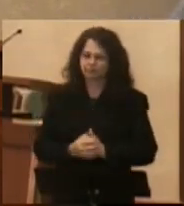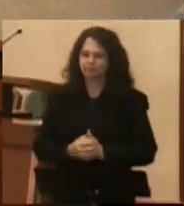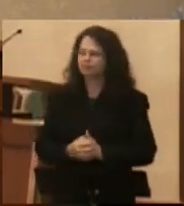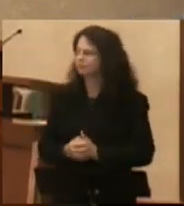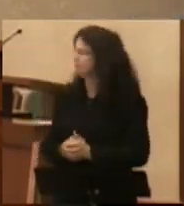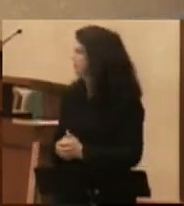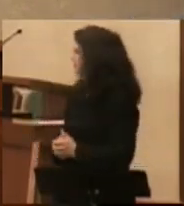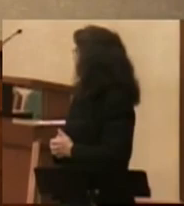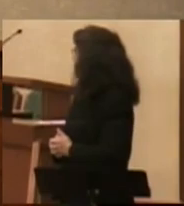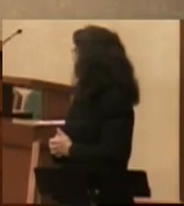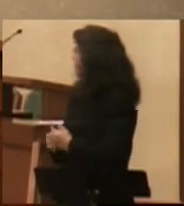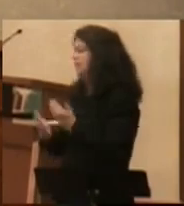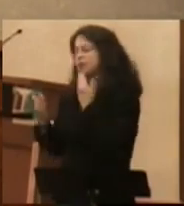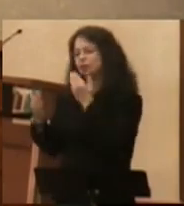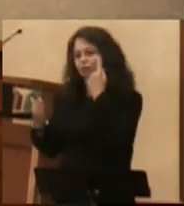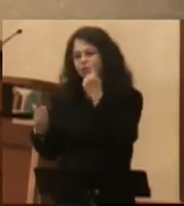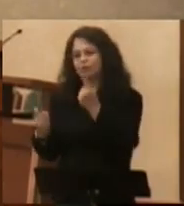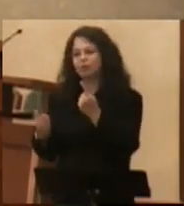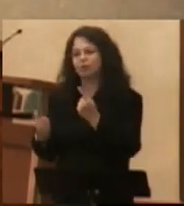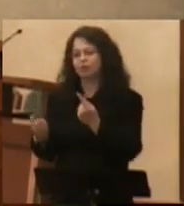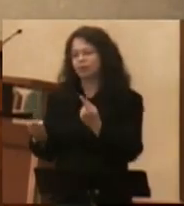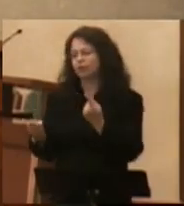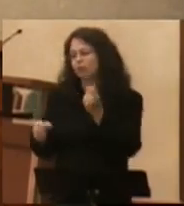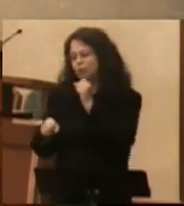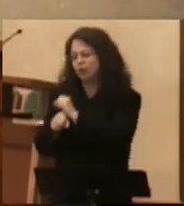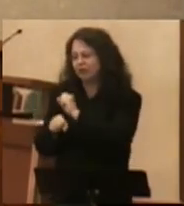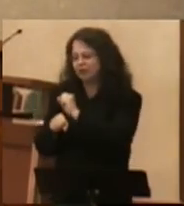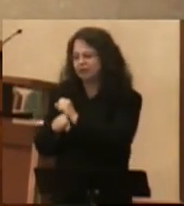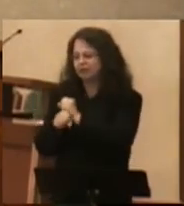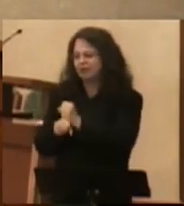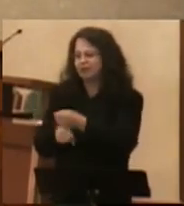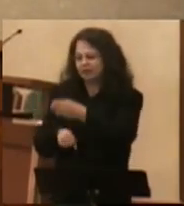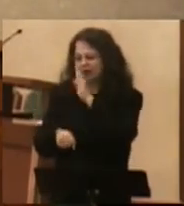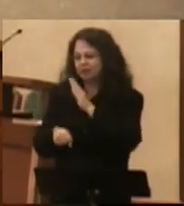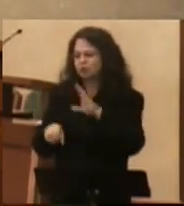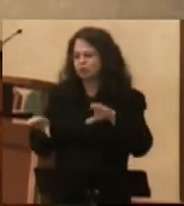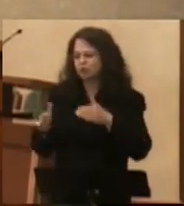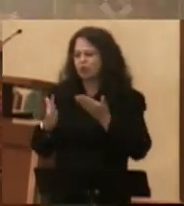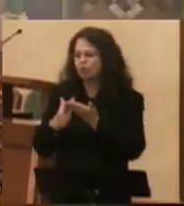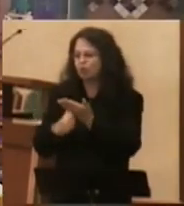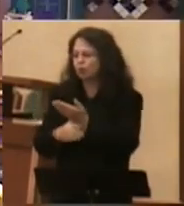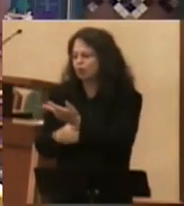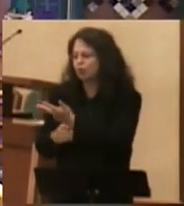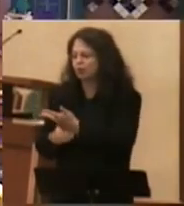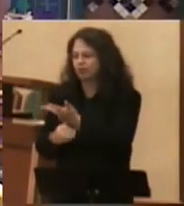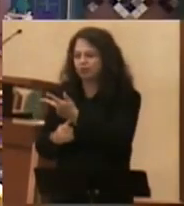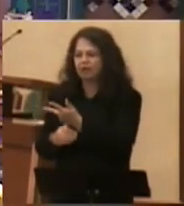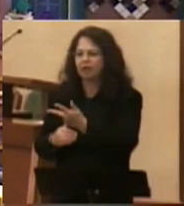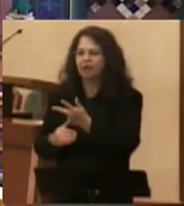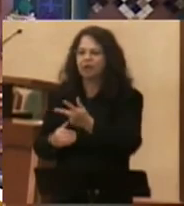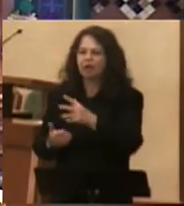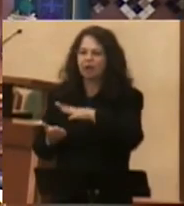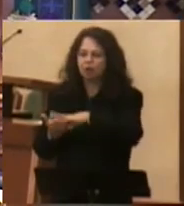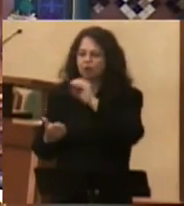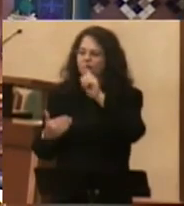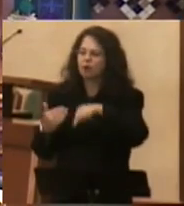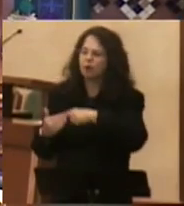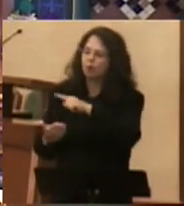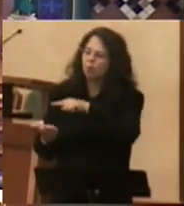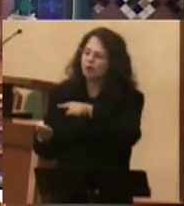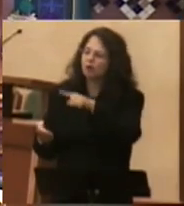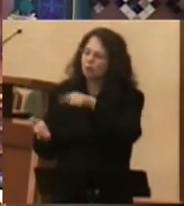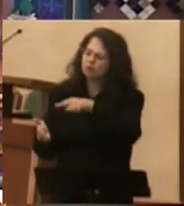Thank you very much. We appreciate the work God is doing through you every day and hearing about the Triennial Gathering, especially this